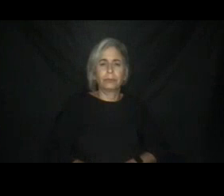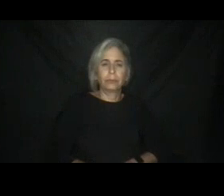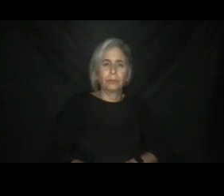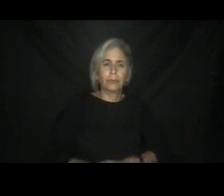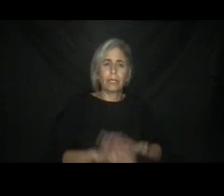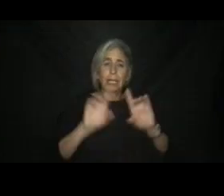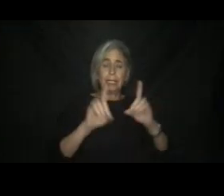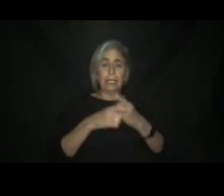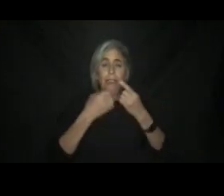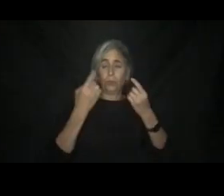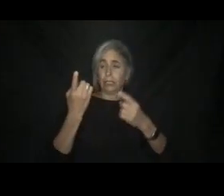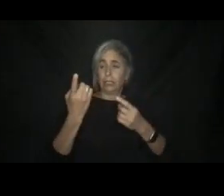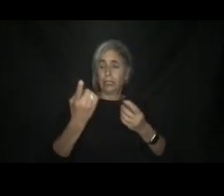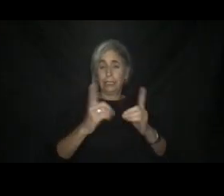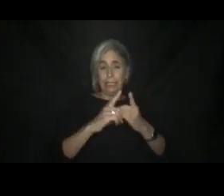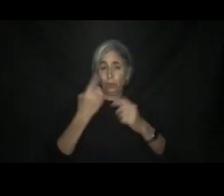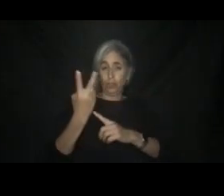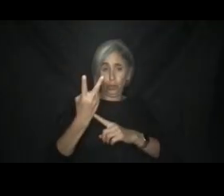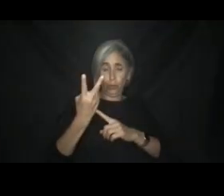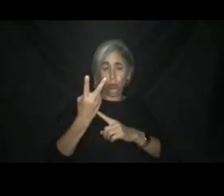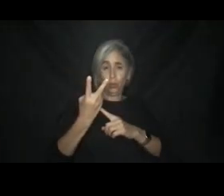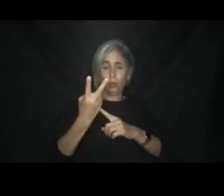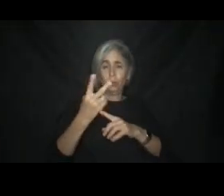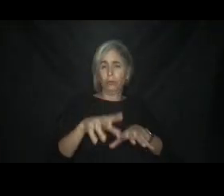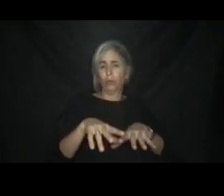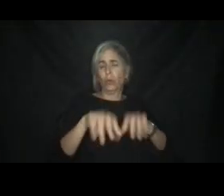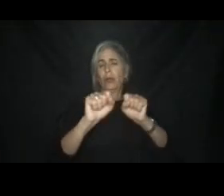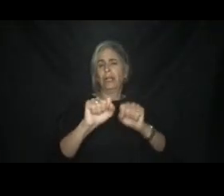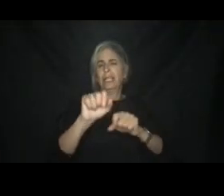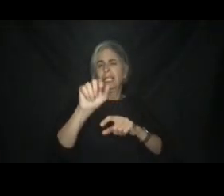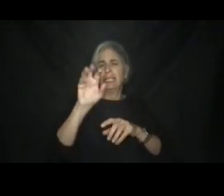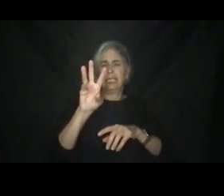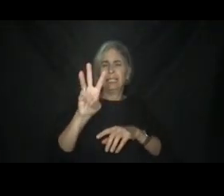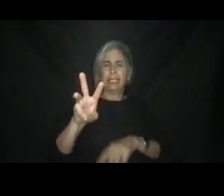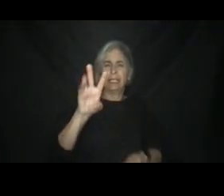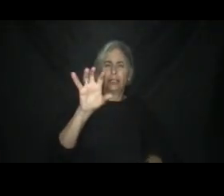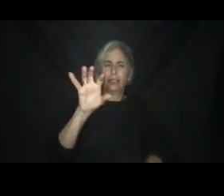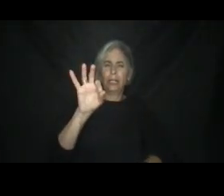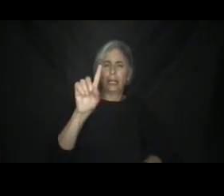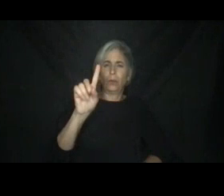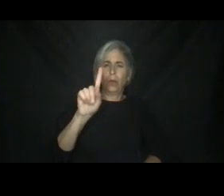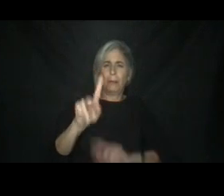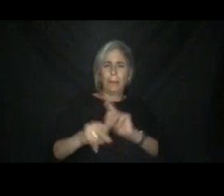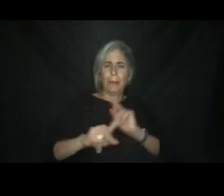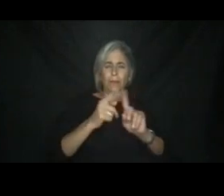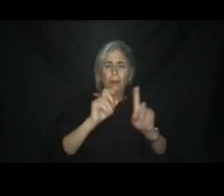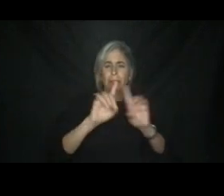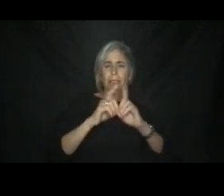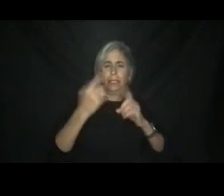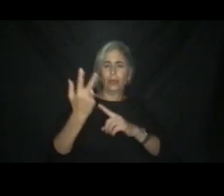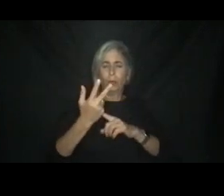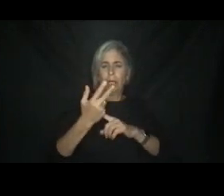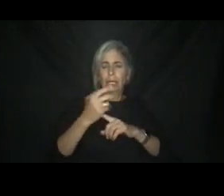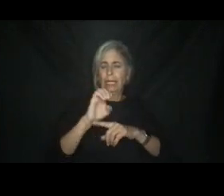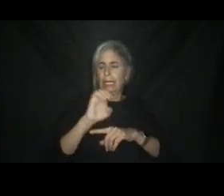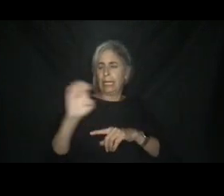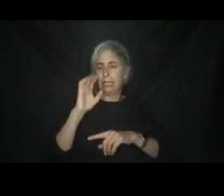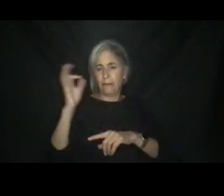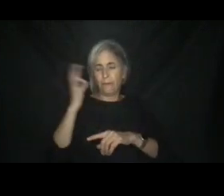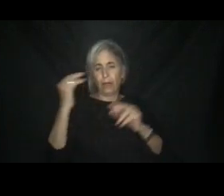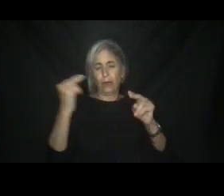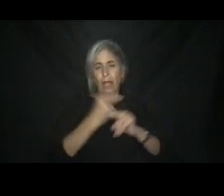District 2 is completed by acquiring 691 people from District 3. So we're talking about that part of the city that's east of Federal Highway between